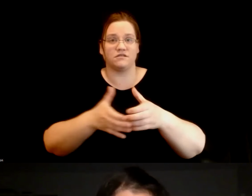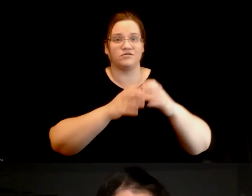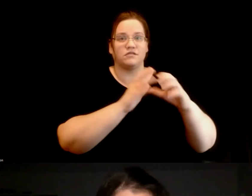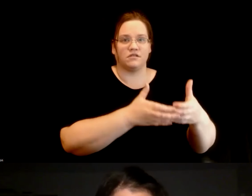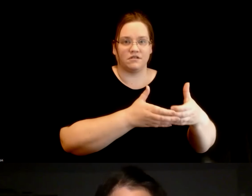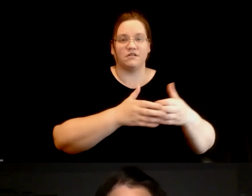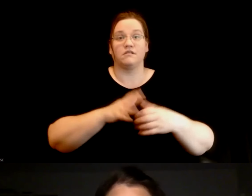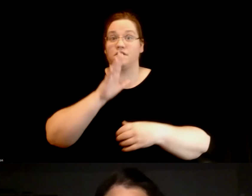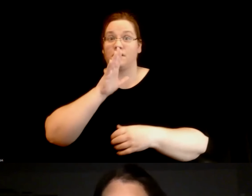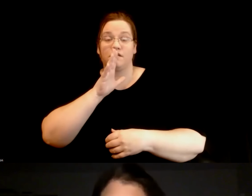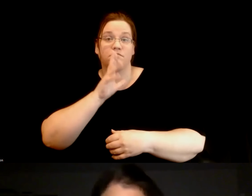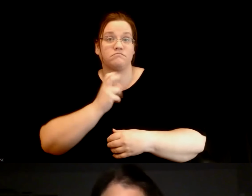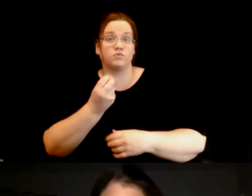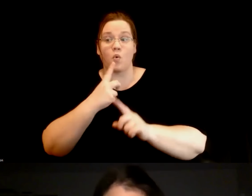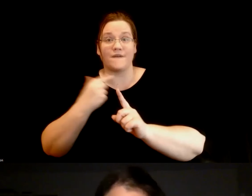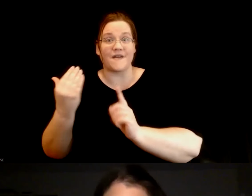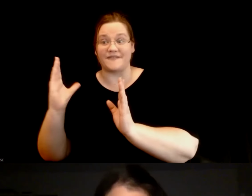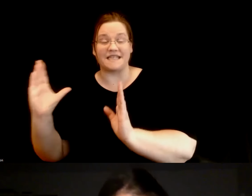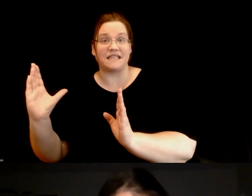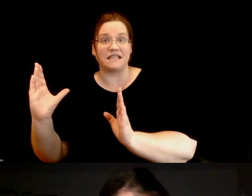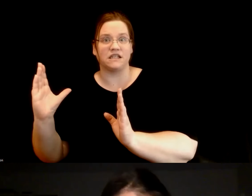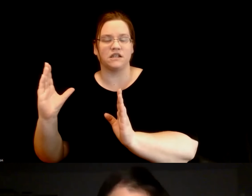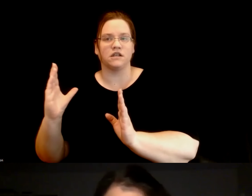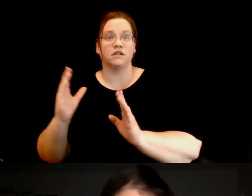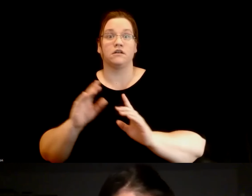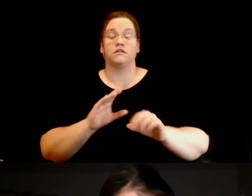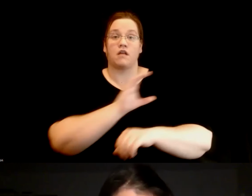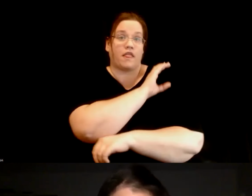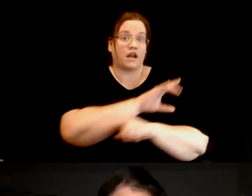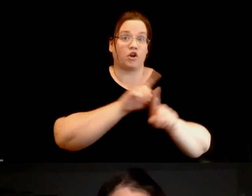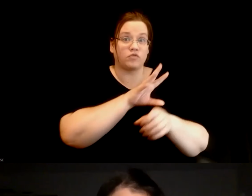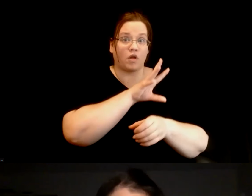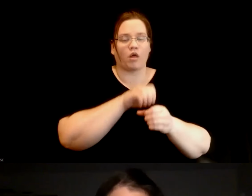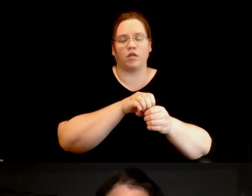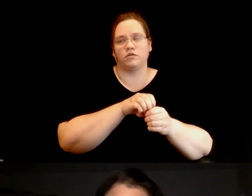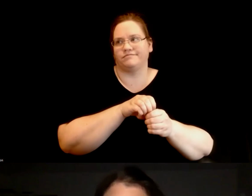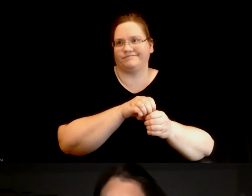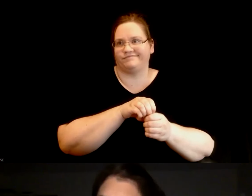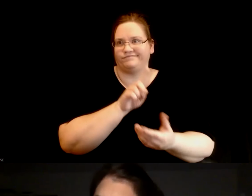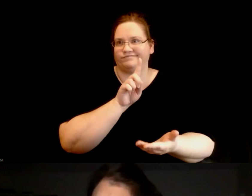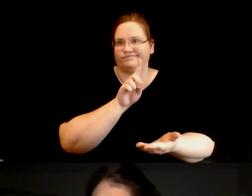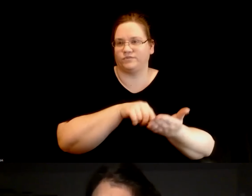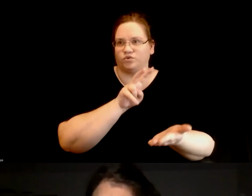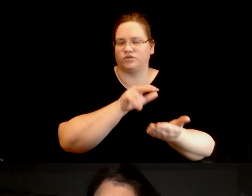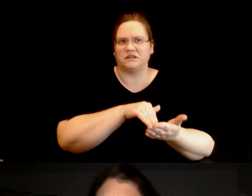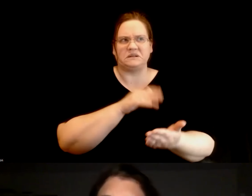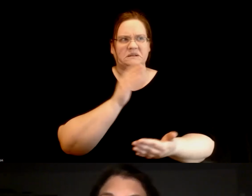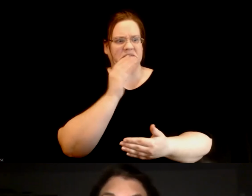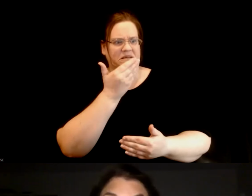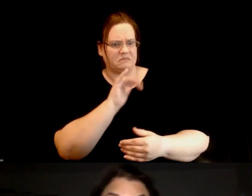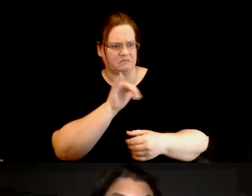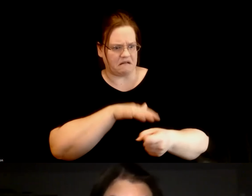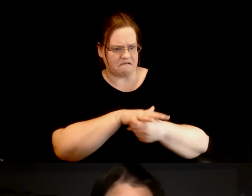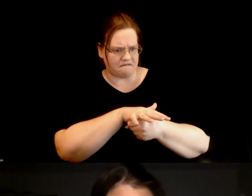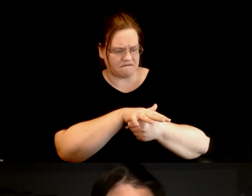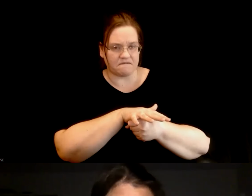12 to 15-year-olds, right? Like the clinical trial included however many couple thousand kids, and people were like, that doesn't seem like enough.